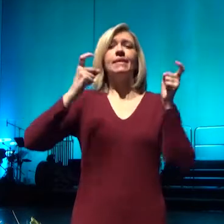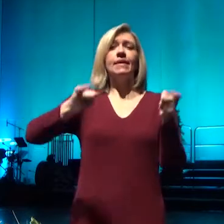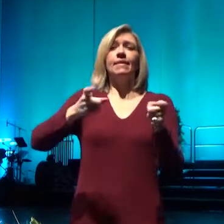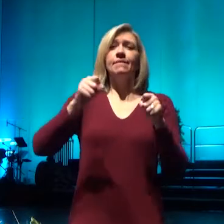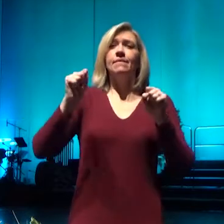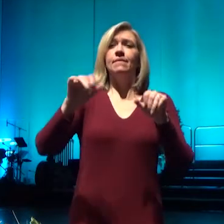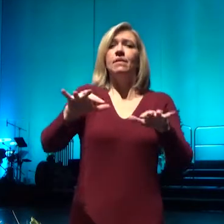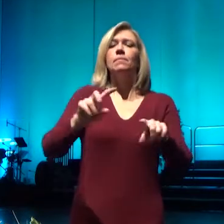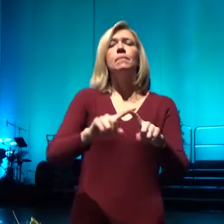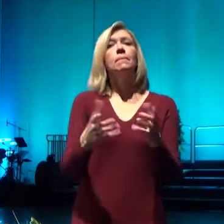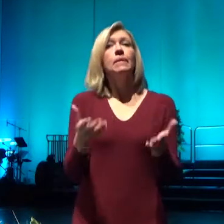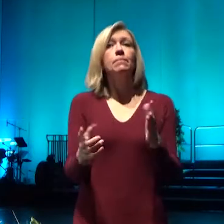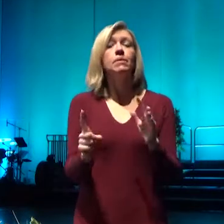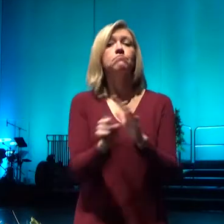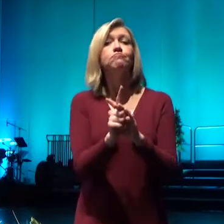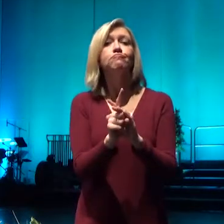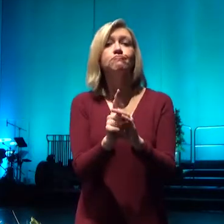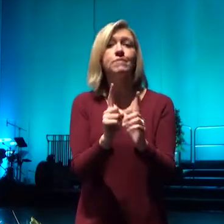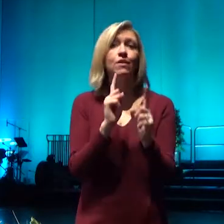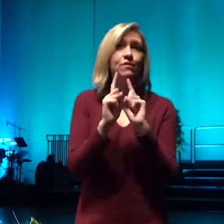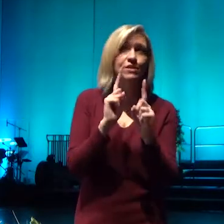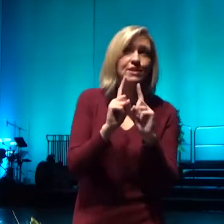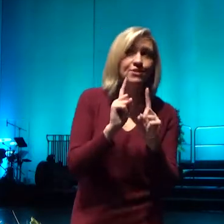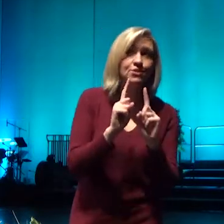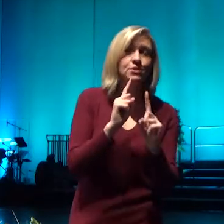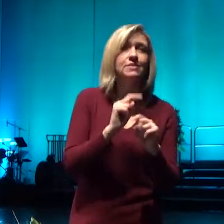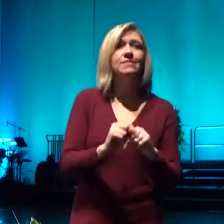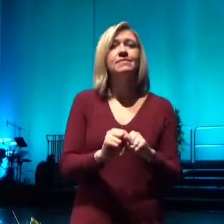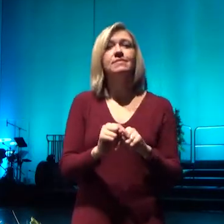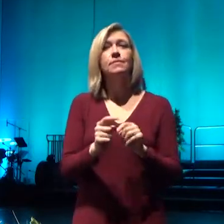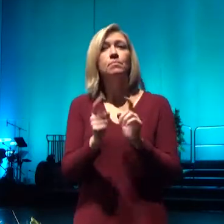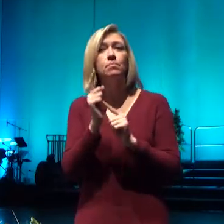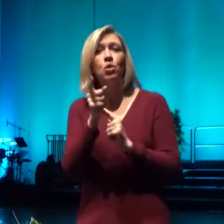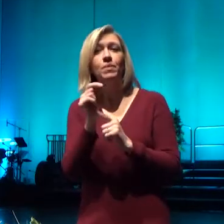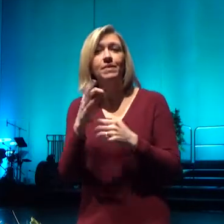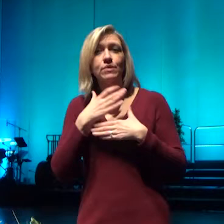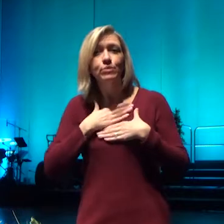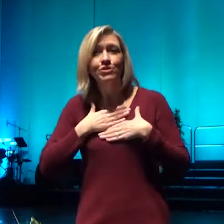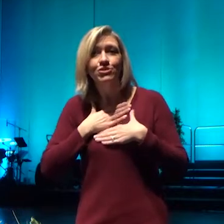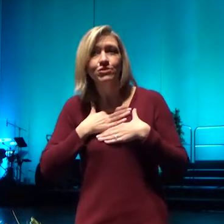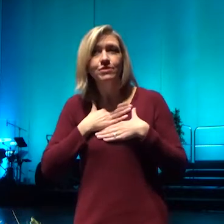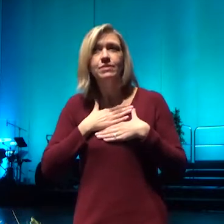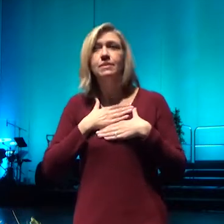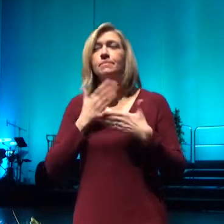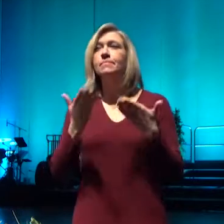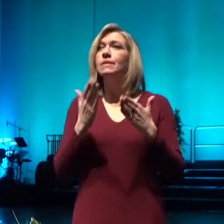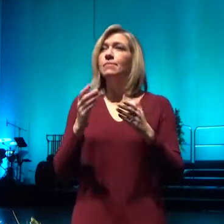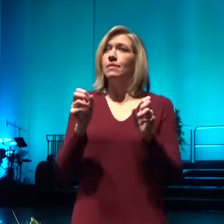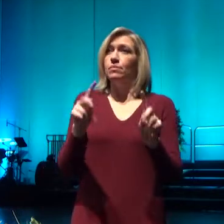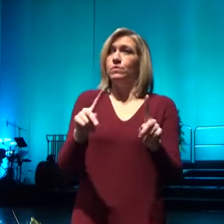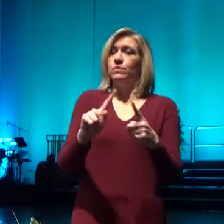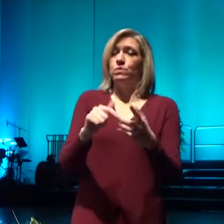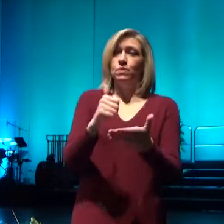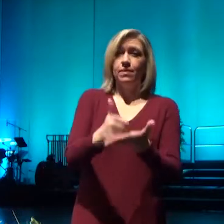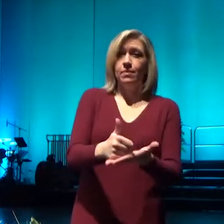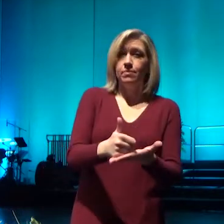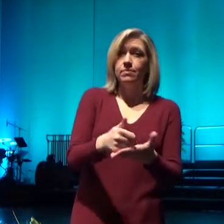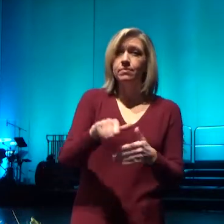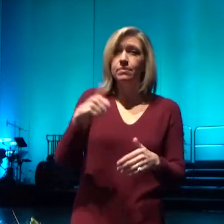a conversation. Maybe just in a moment of appreciation. Maybe in an opportunity to help someone